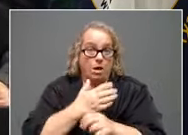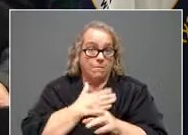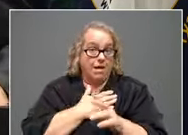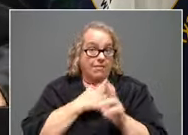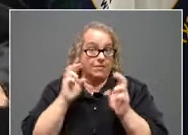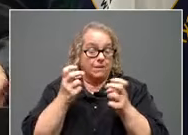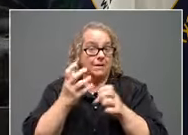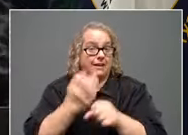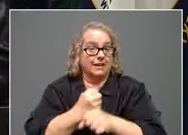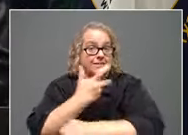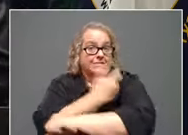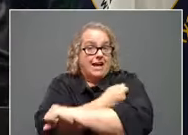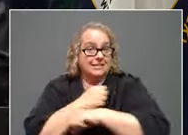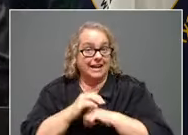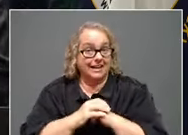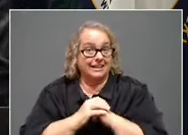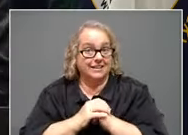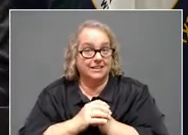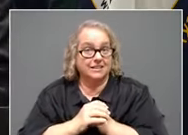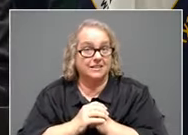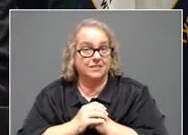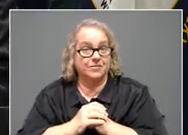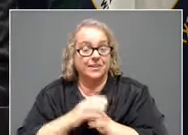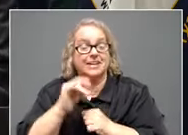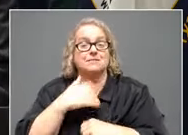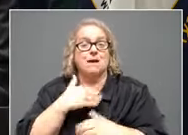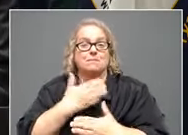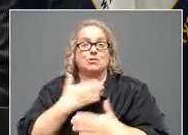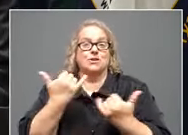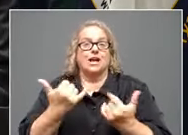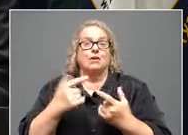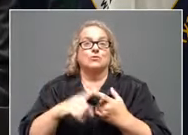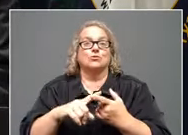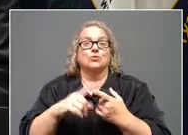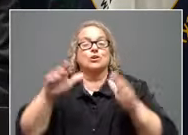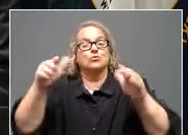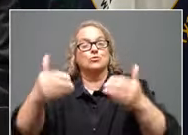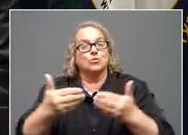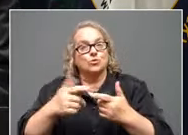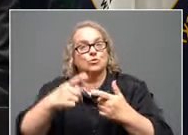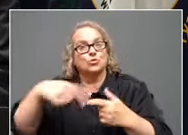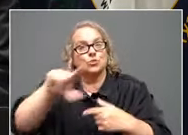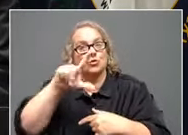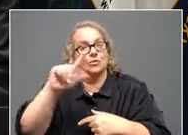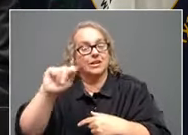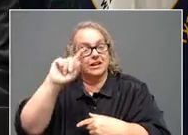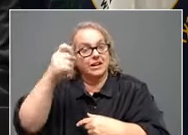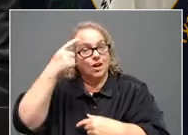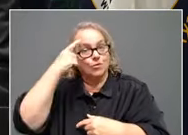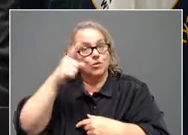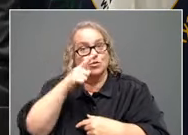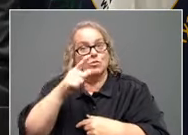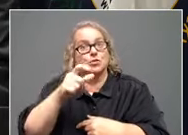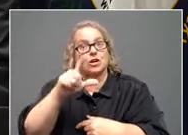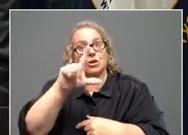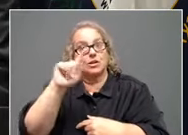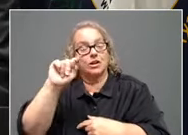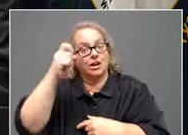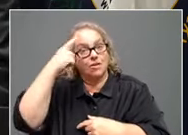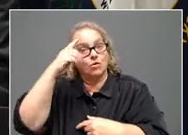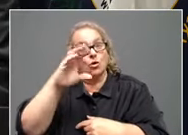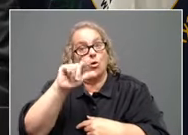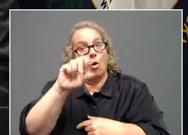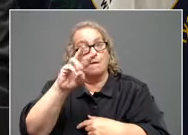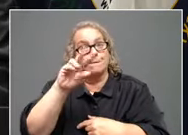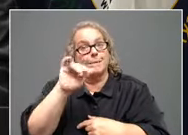vaccinated. And it is my pleasure right now to introduce the Lieutenant Governor, Lieutenant Governor Coleman, who has truly,